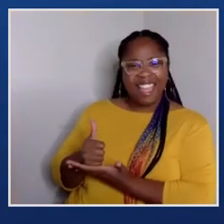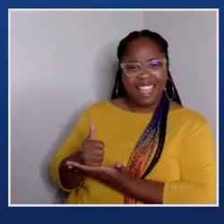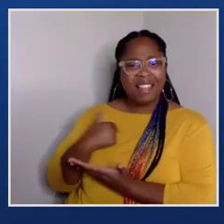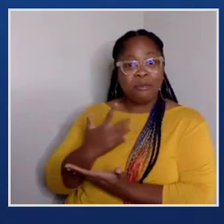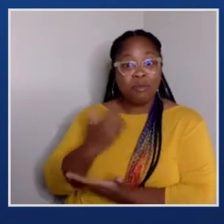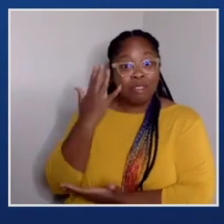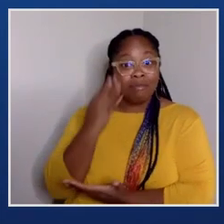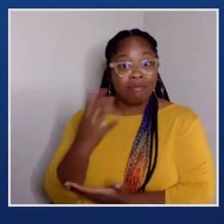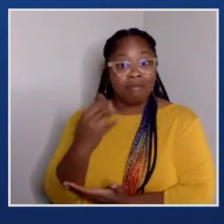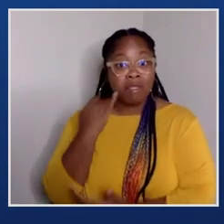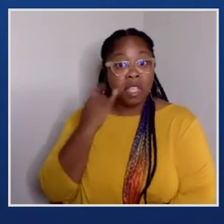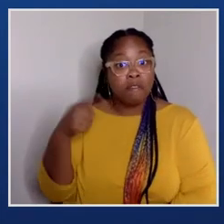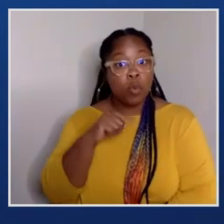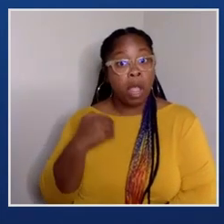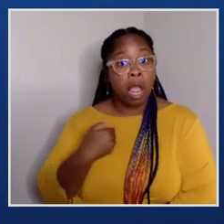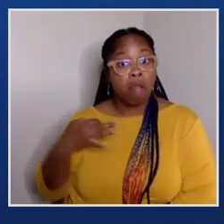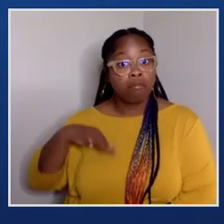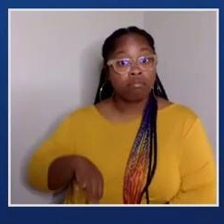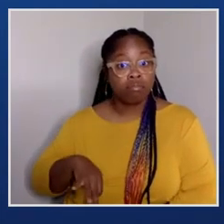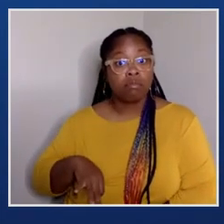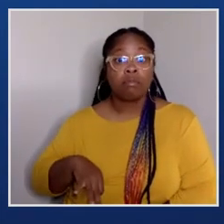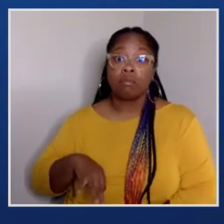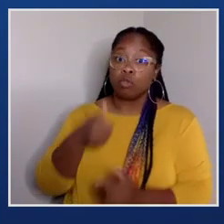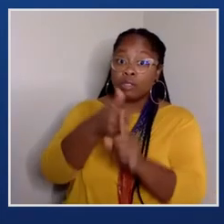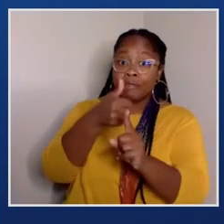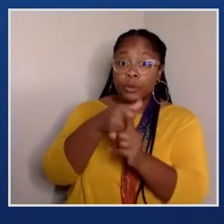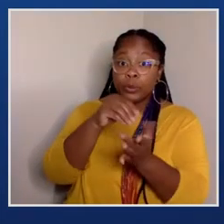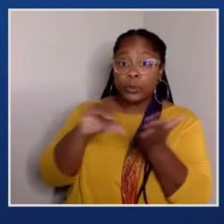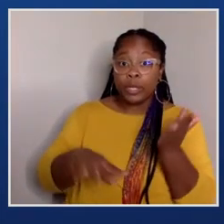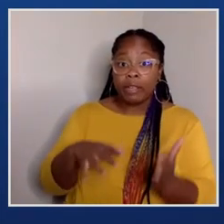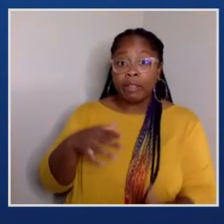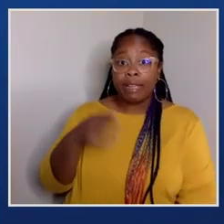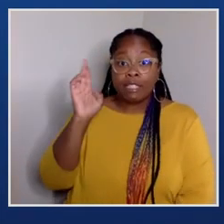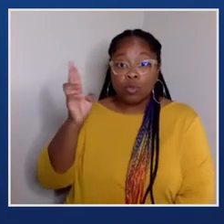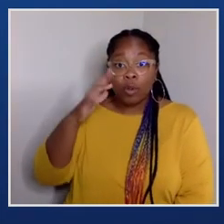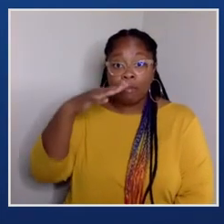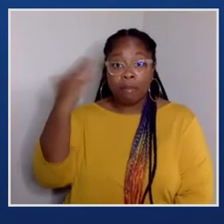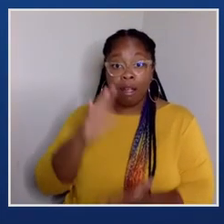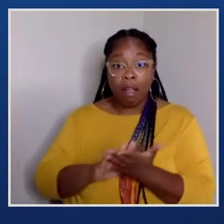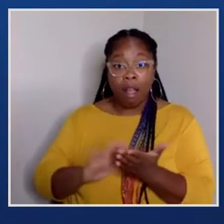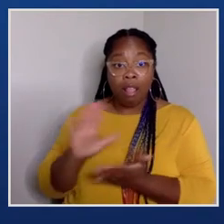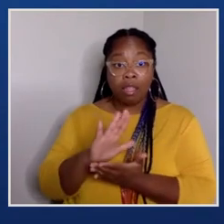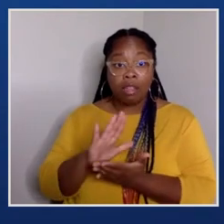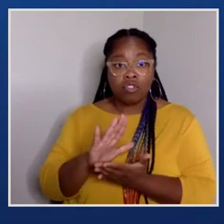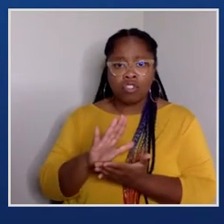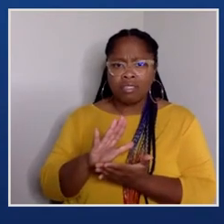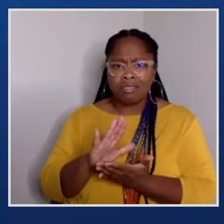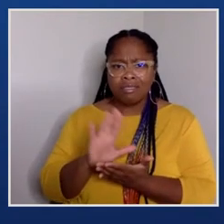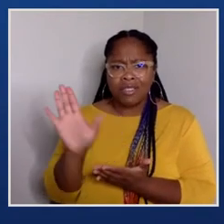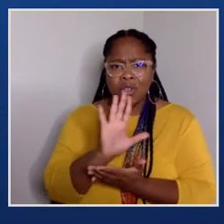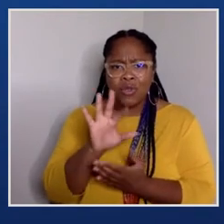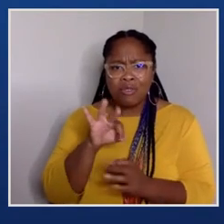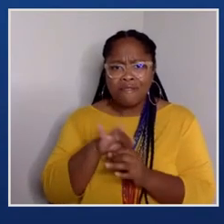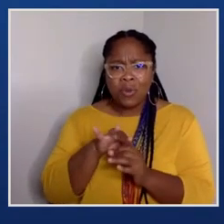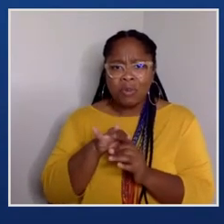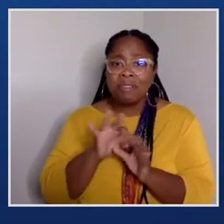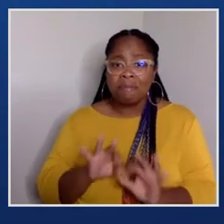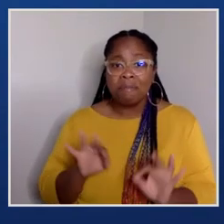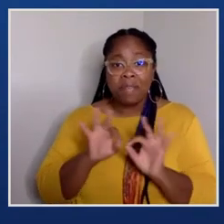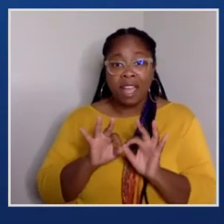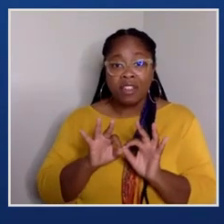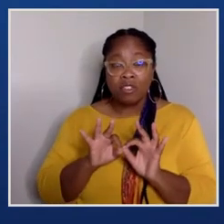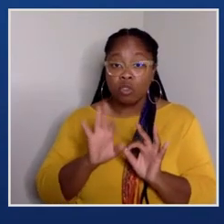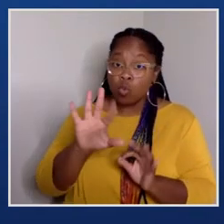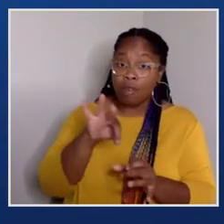if you have the privilege of being a student at a historically Black college, your vote matters. Oh, yeah. Your vote is